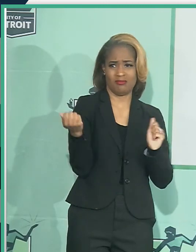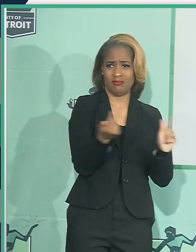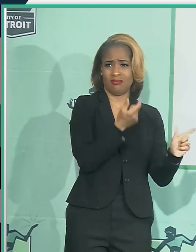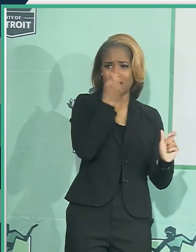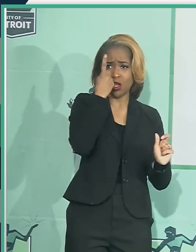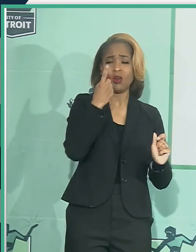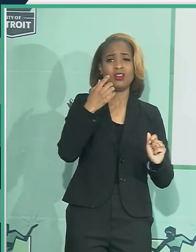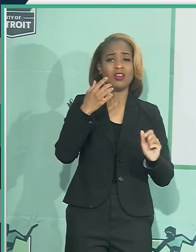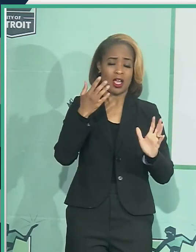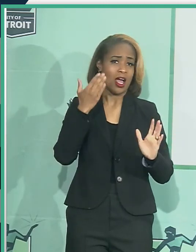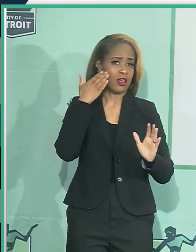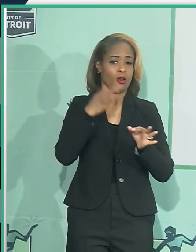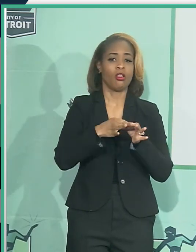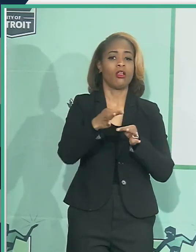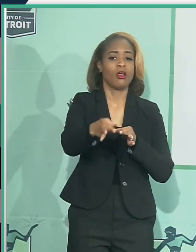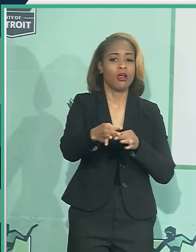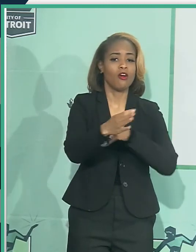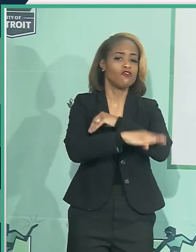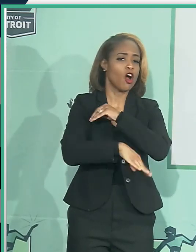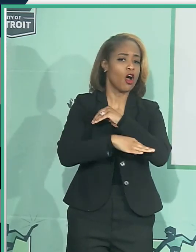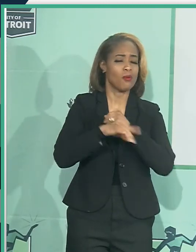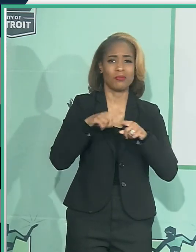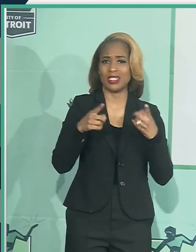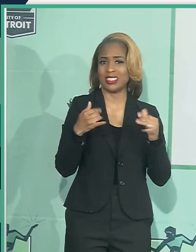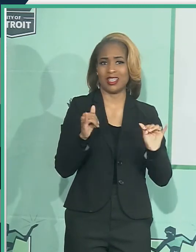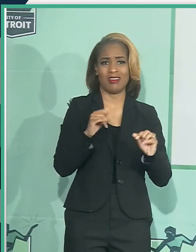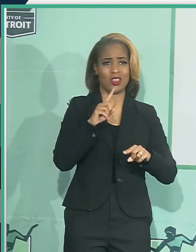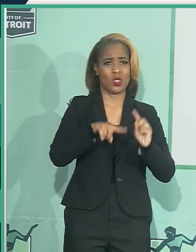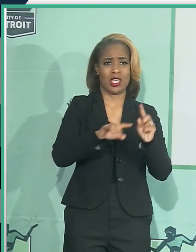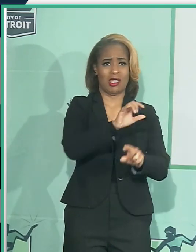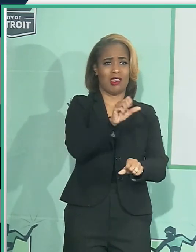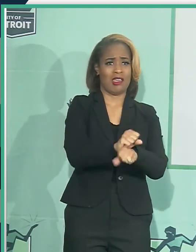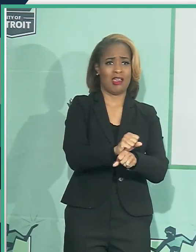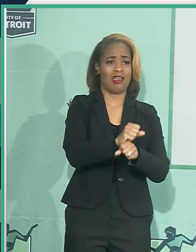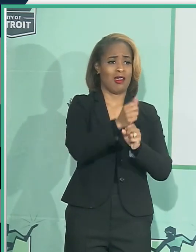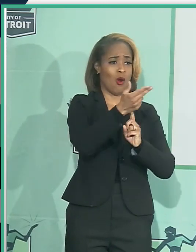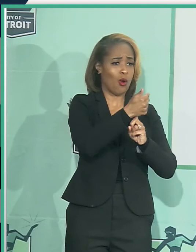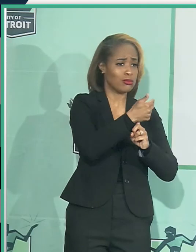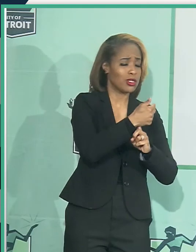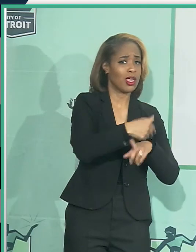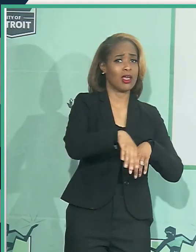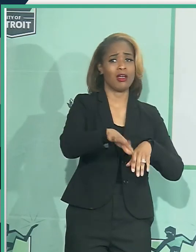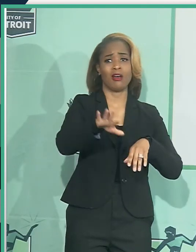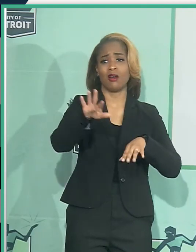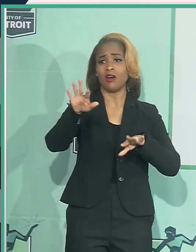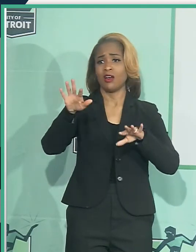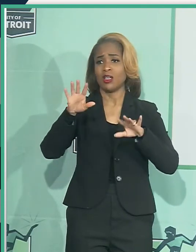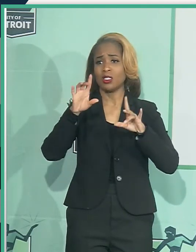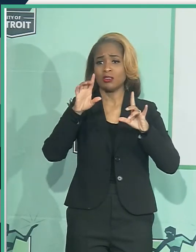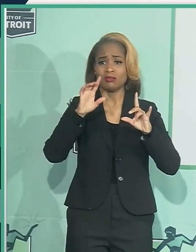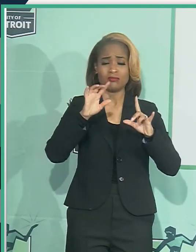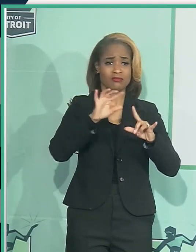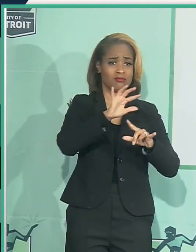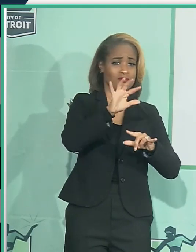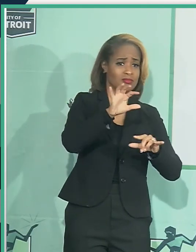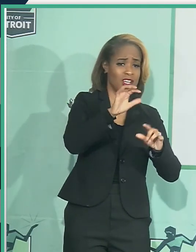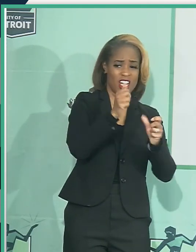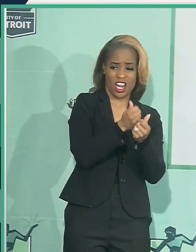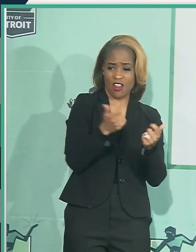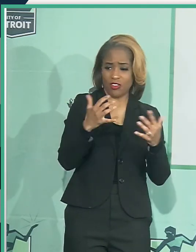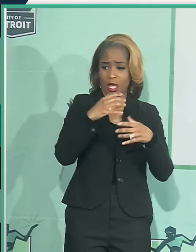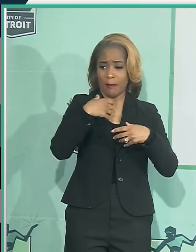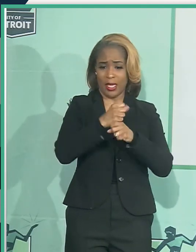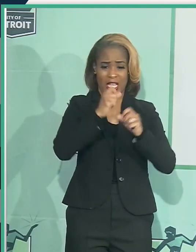the fall. There is no way to book rooms, book hotel rooms, make the kind of massive investments in